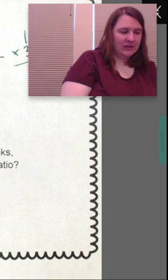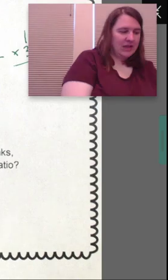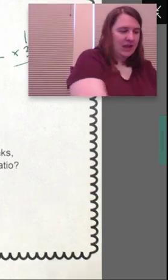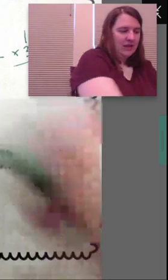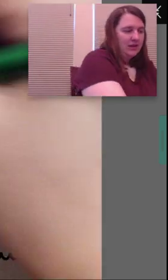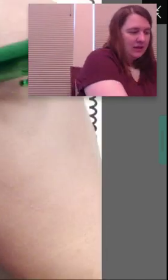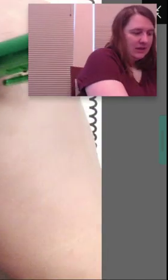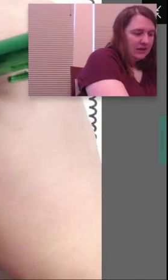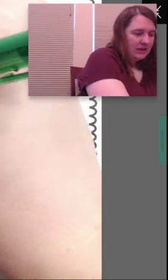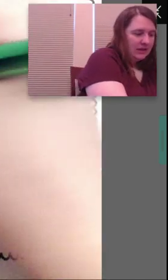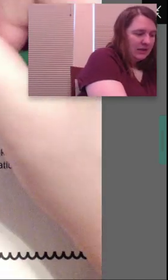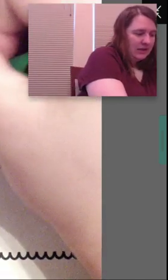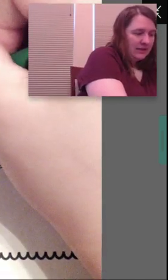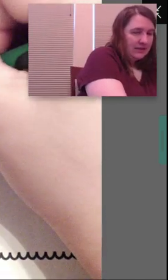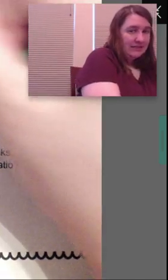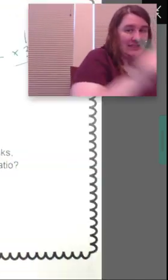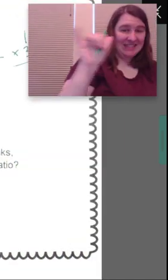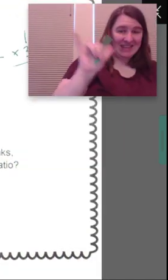Okay.